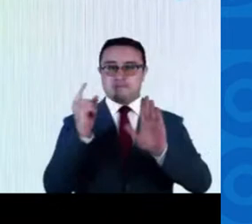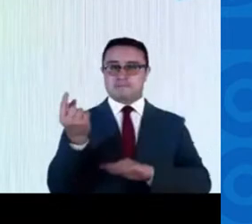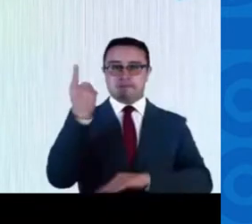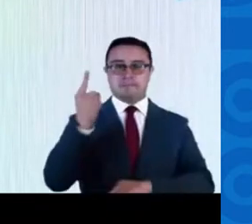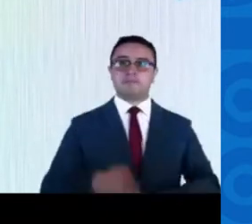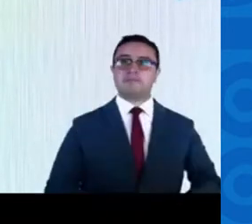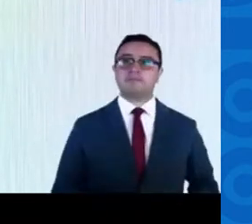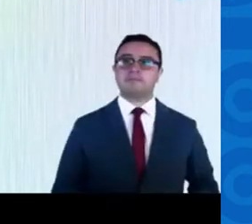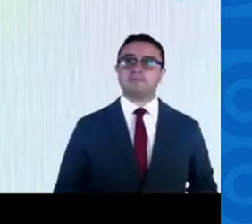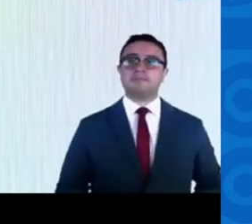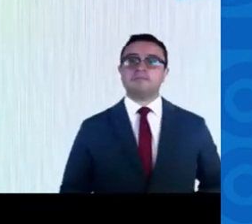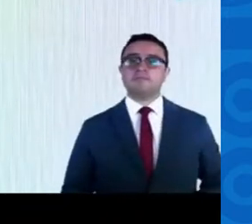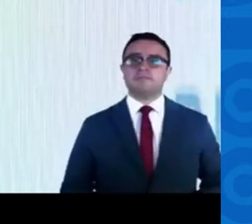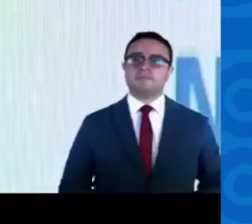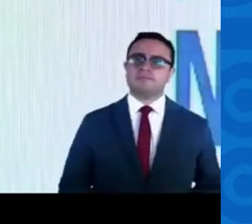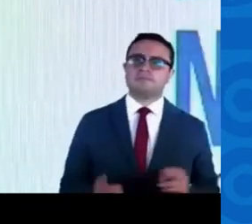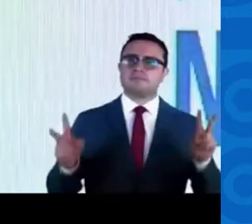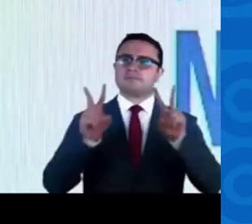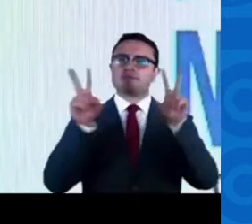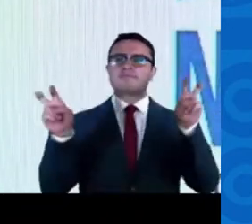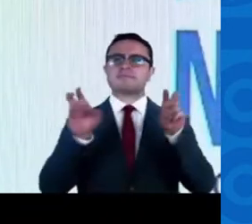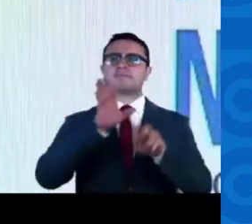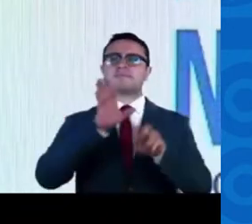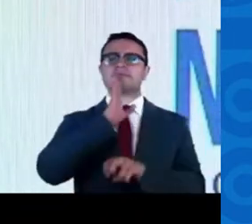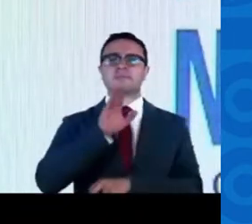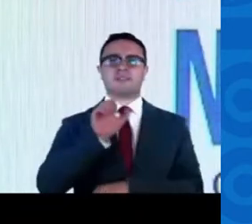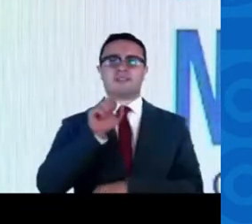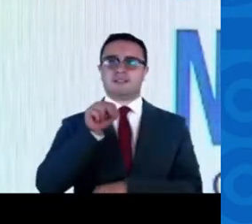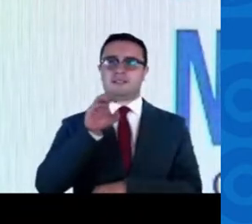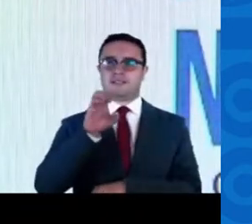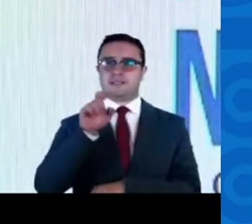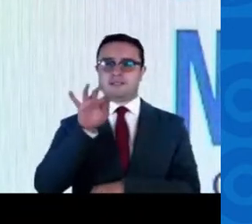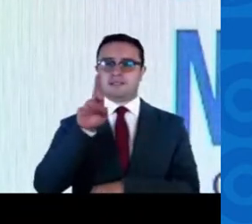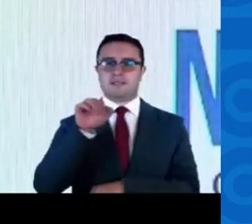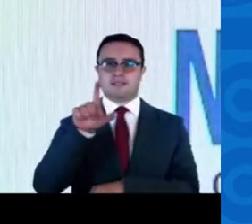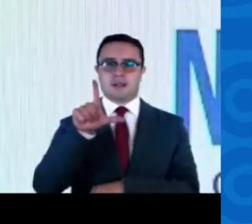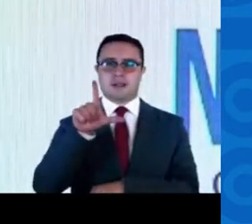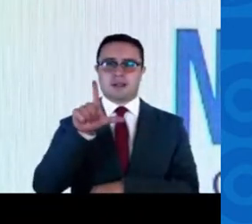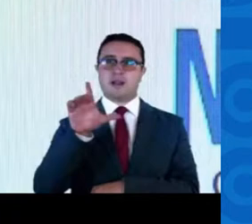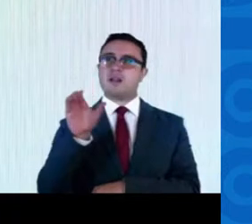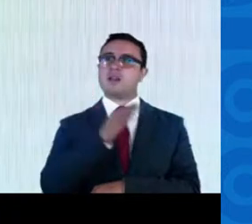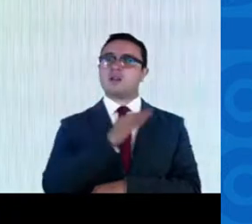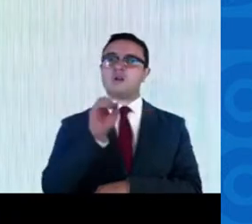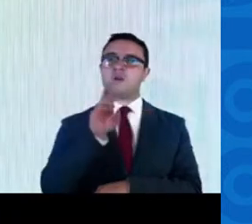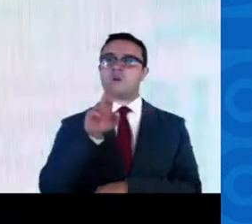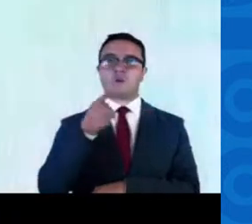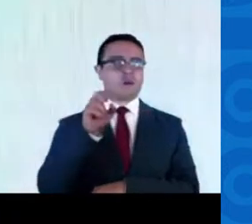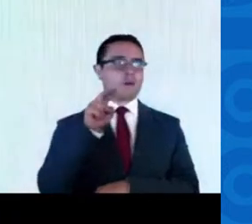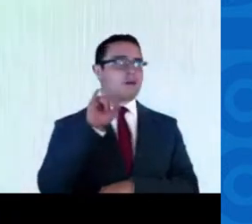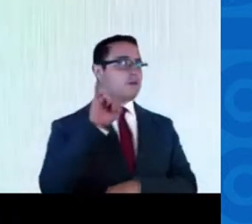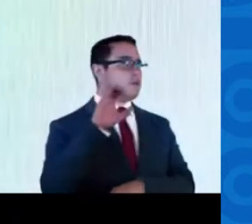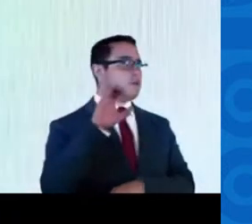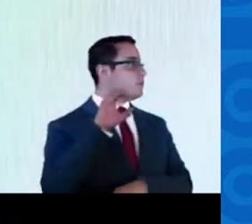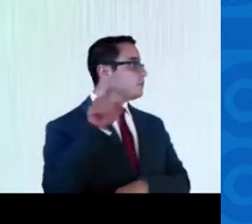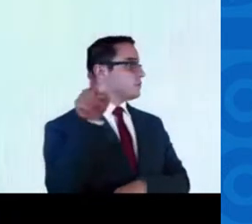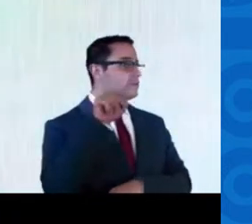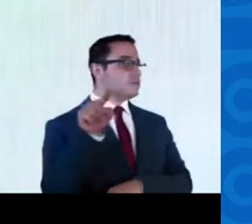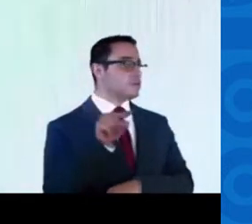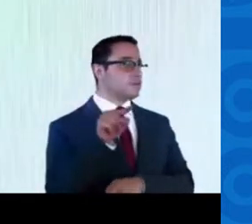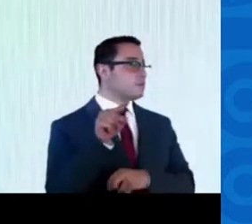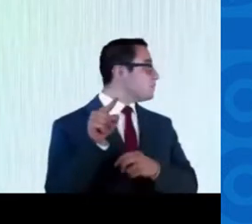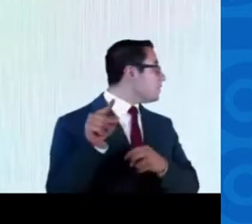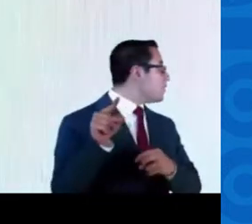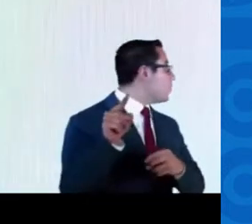now we will present the first one. It is the case of Ancestral Organics. It